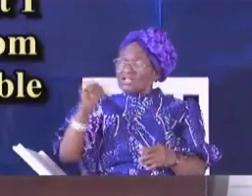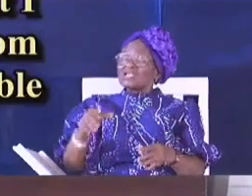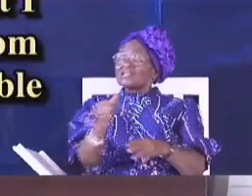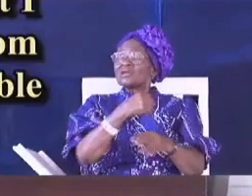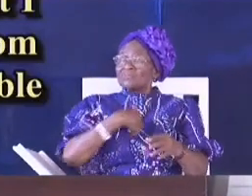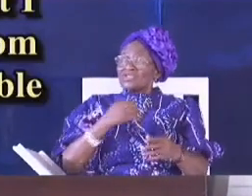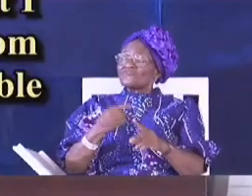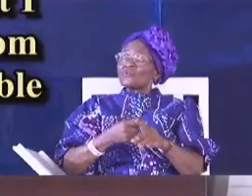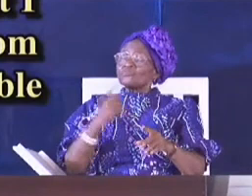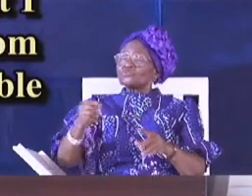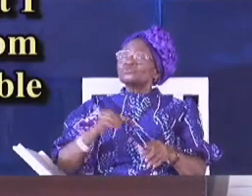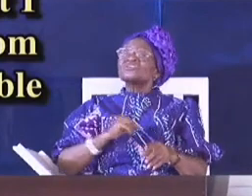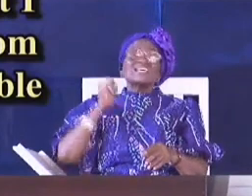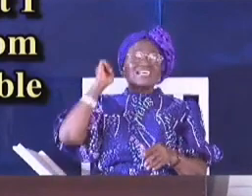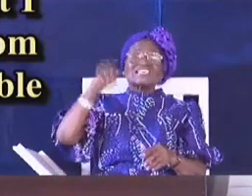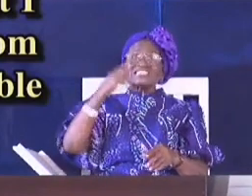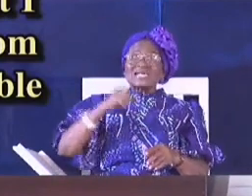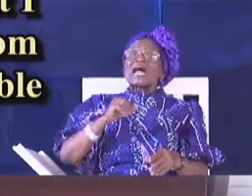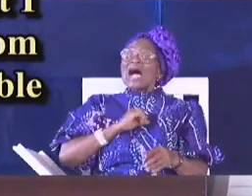a double portion of your spirit.